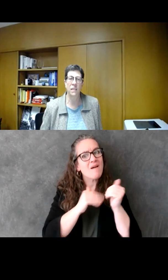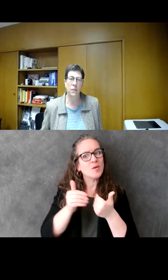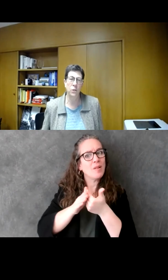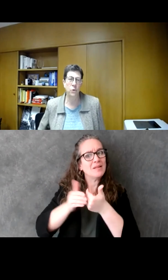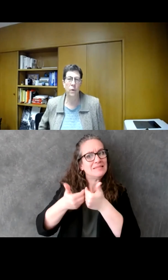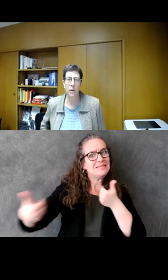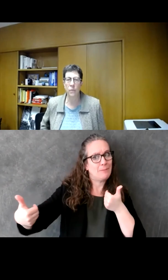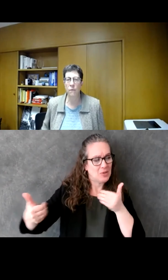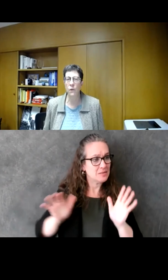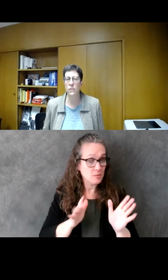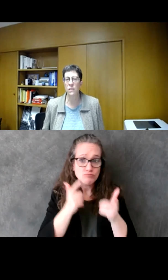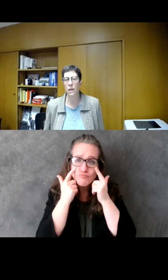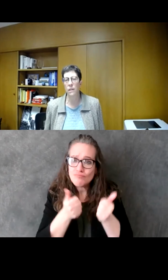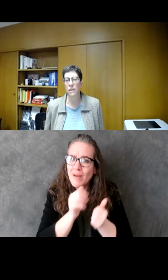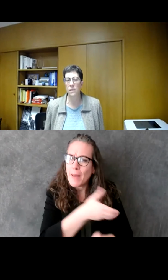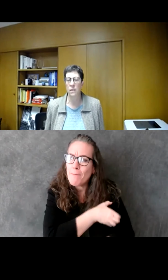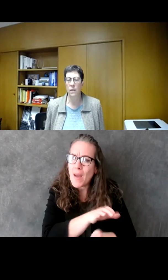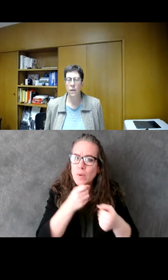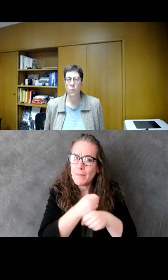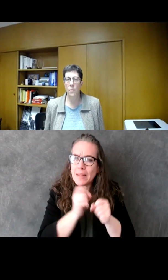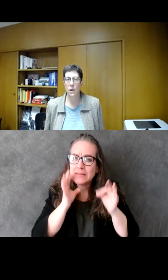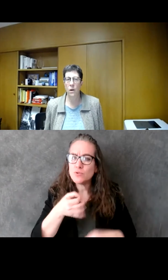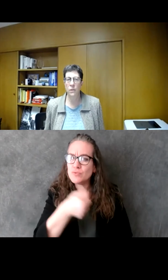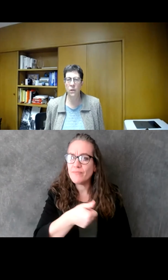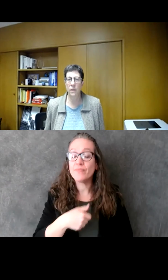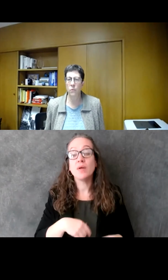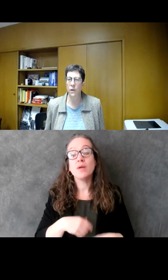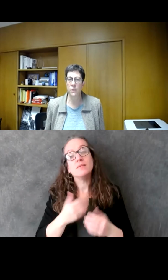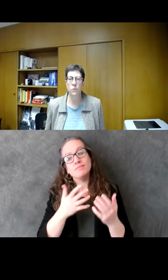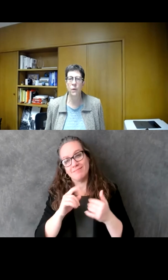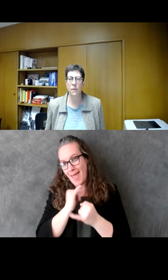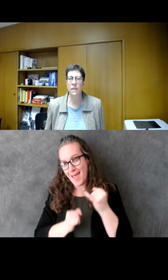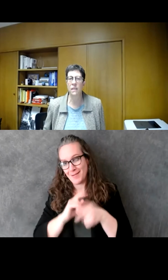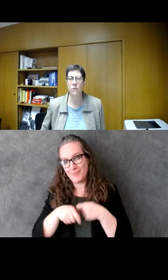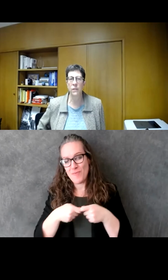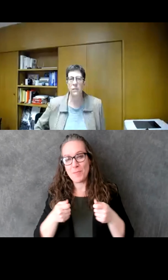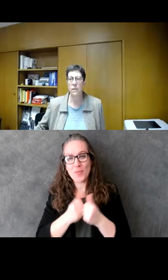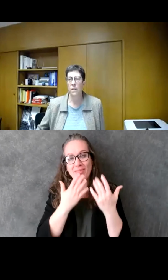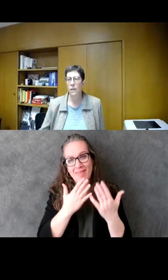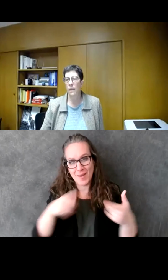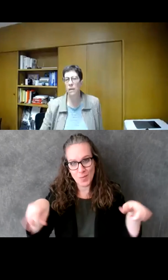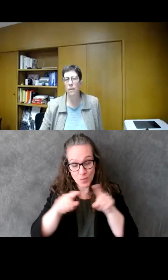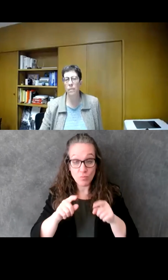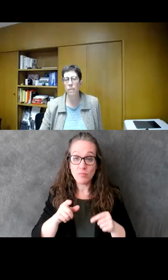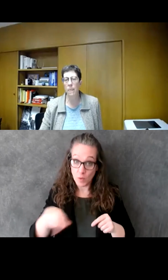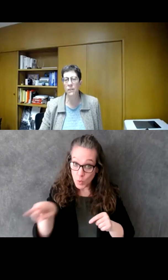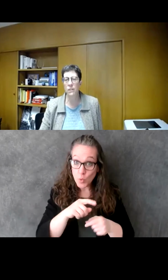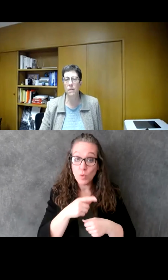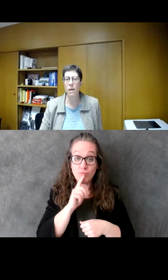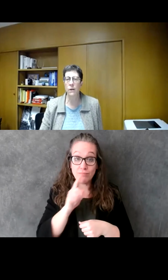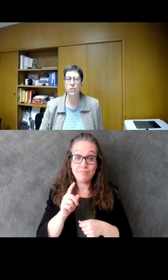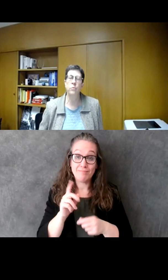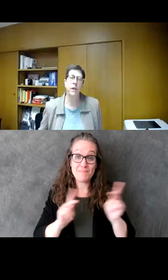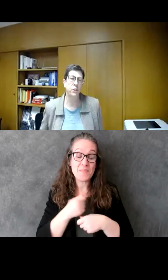by thanking you. The folks on this webinar, you're the ones who really make a difference. And I